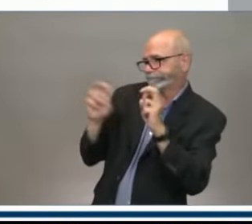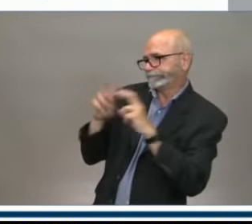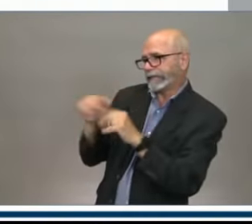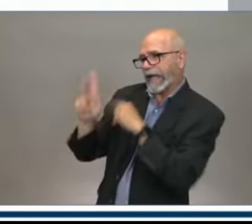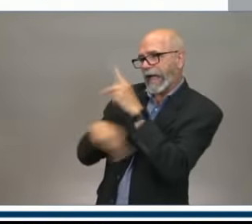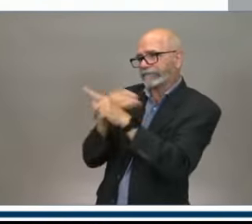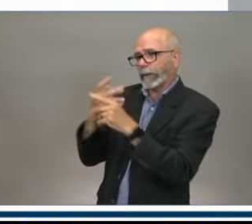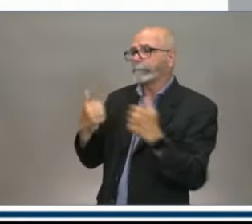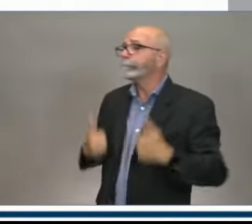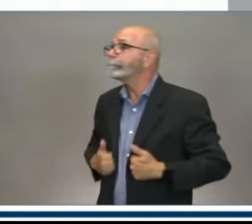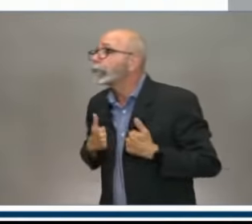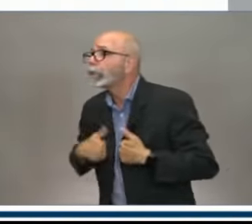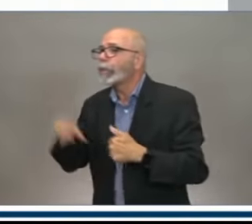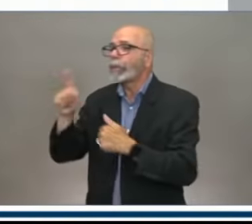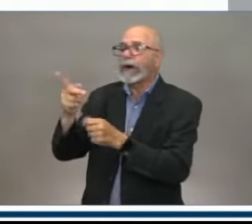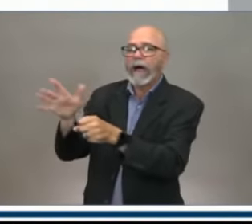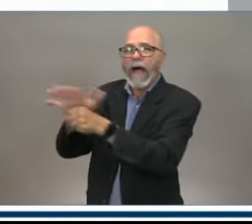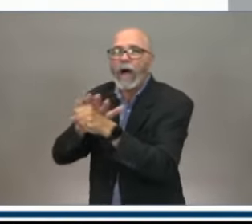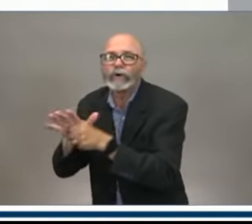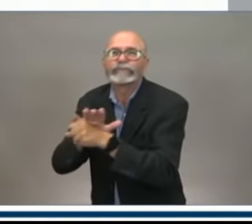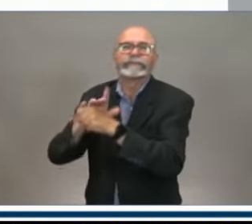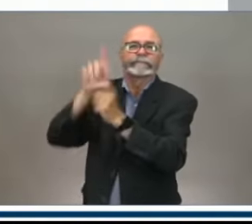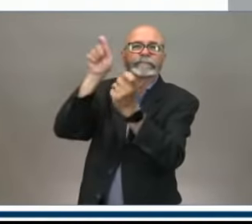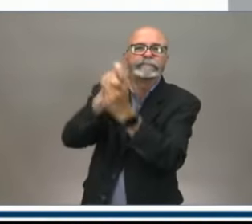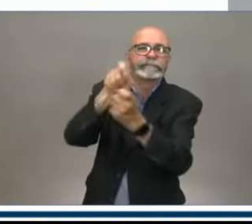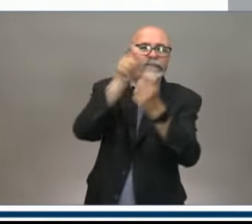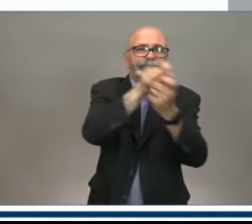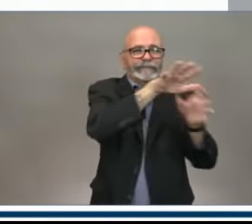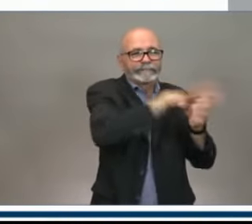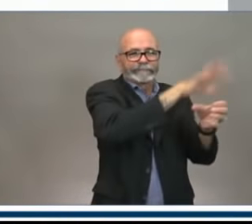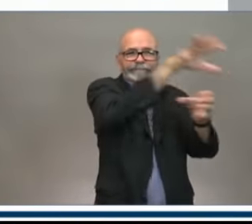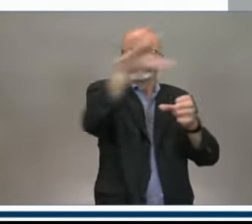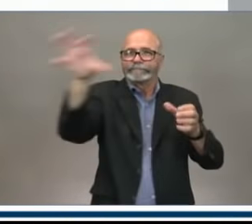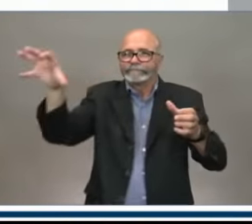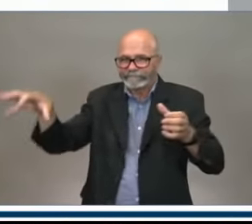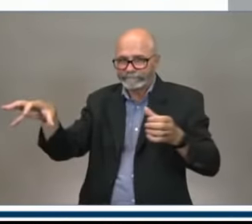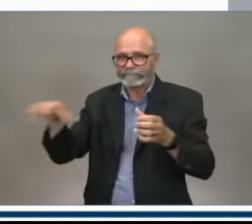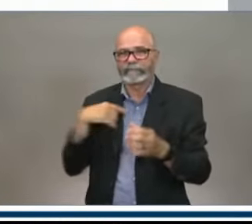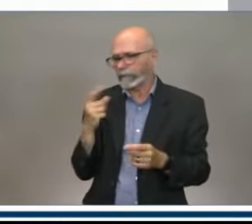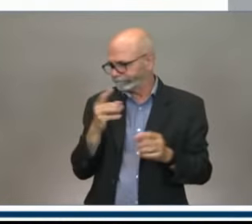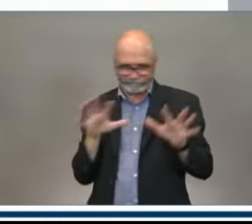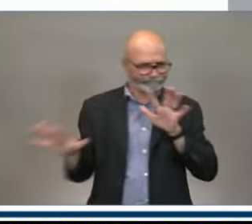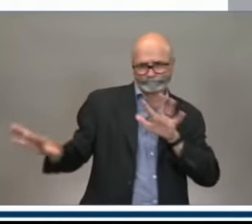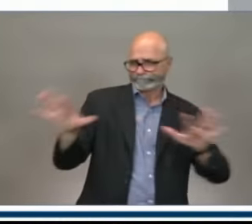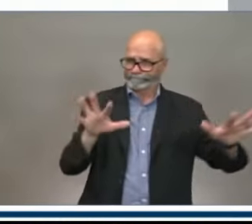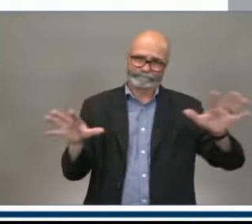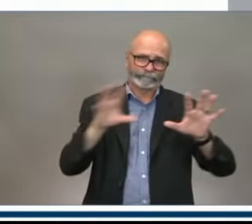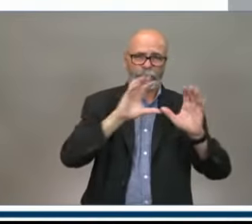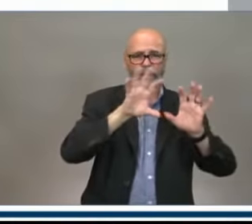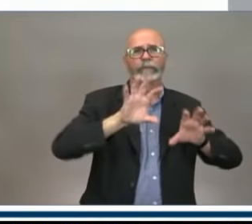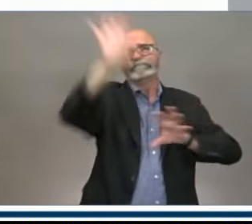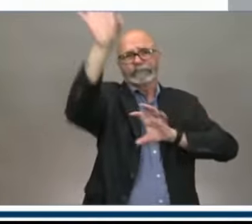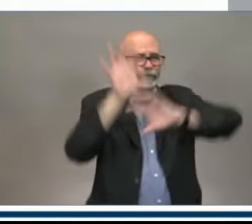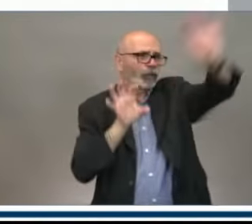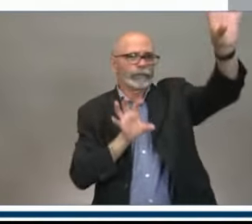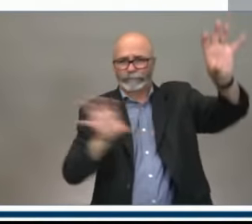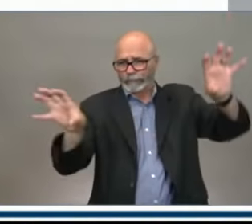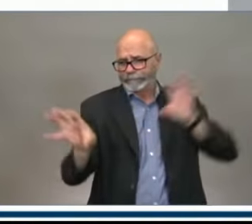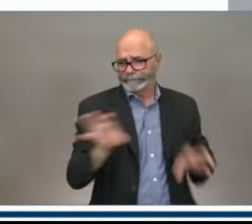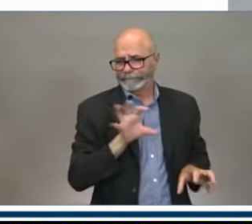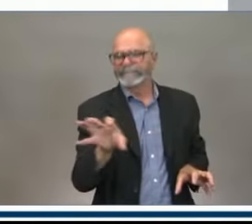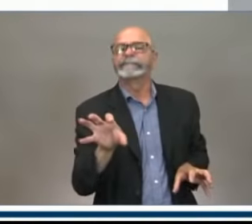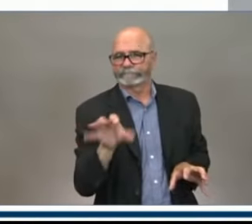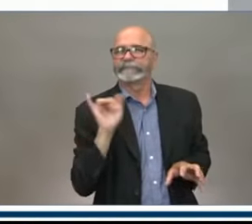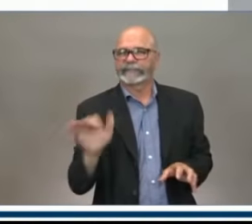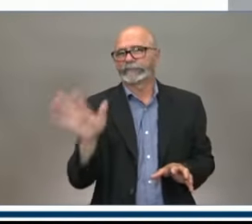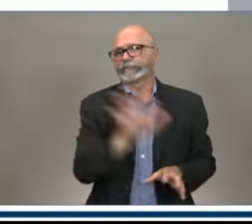sample was collected for testing. And that's actually a more accurate representation of the geographic nature